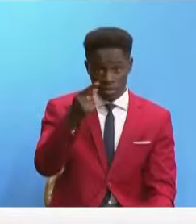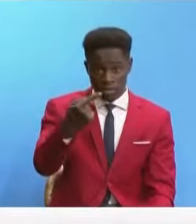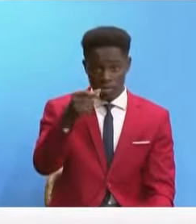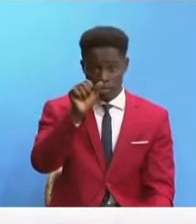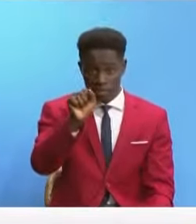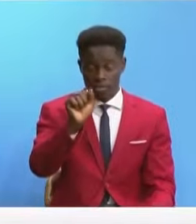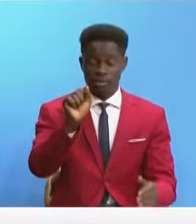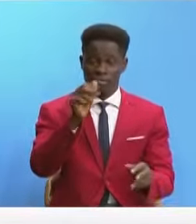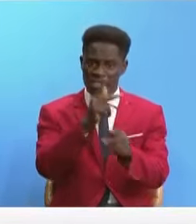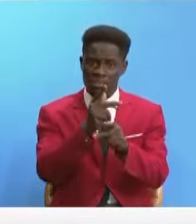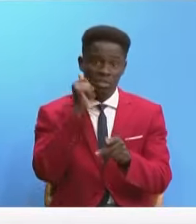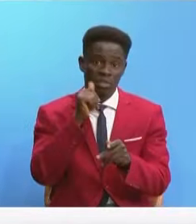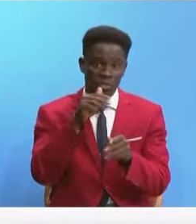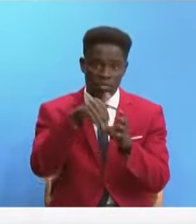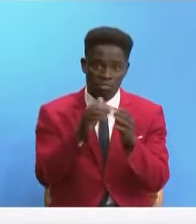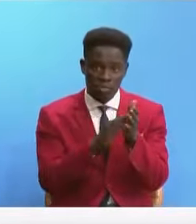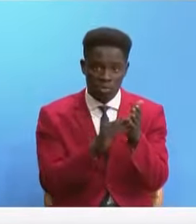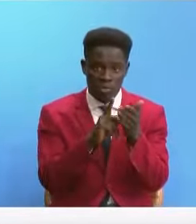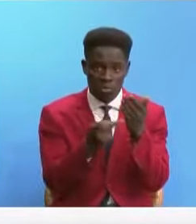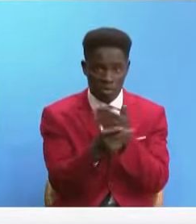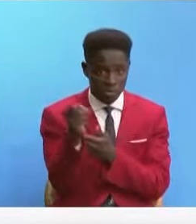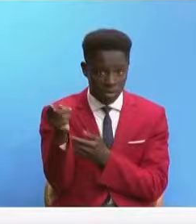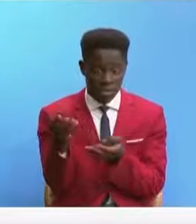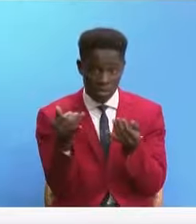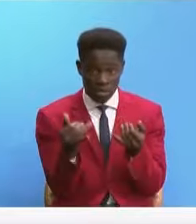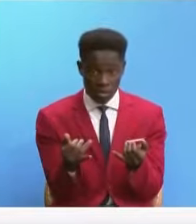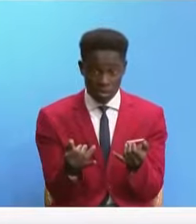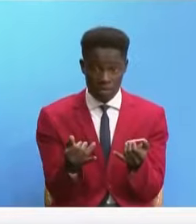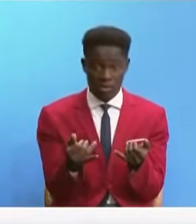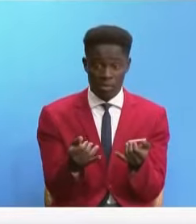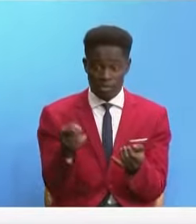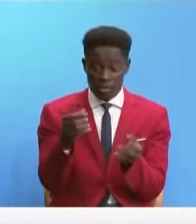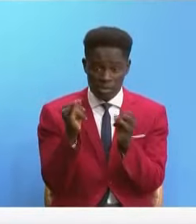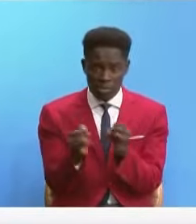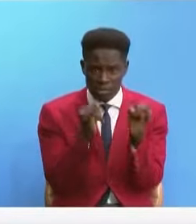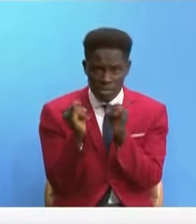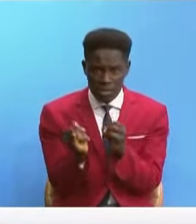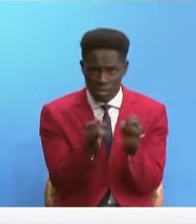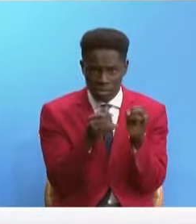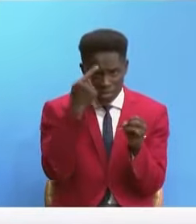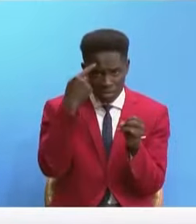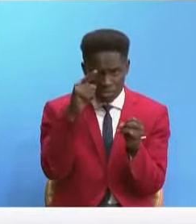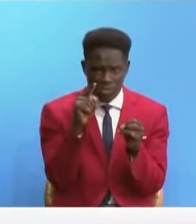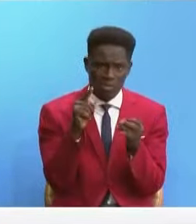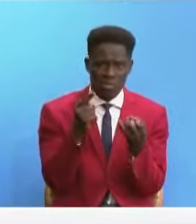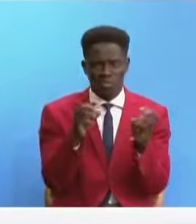Ministry of Education in Kabompo District of Northwestern Province embarked on the implementation of KGS academic